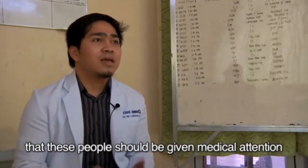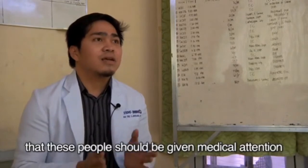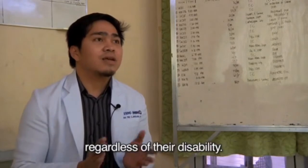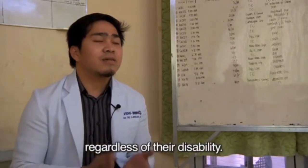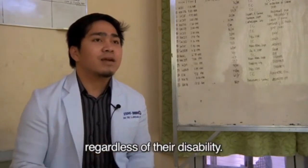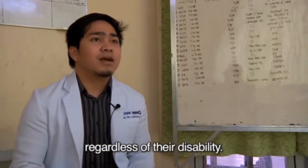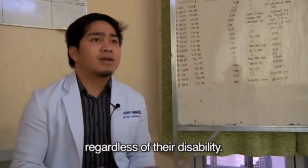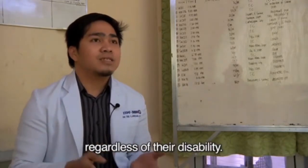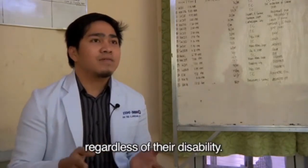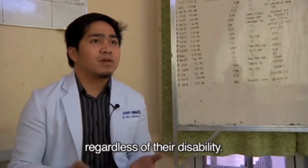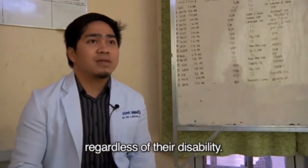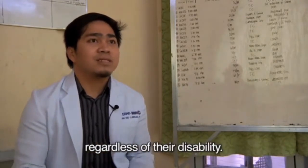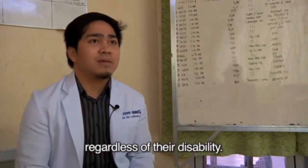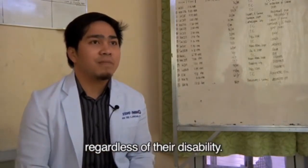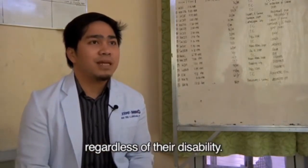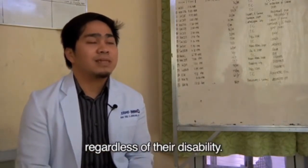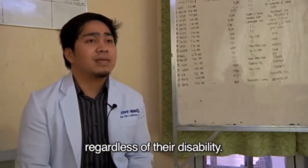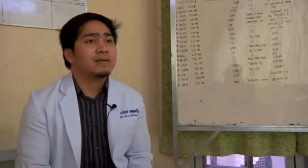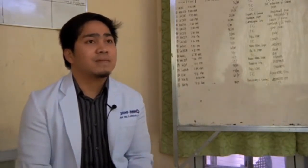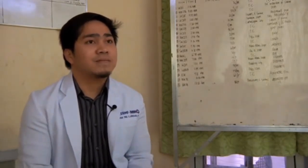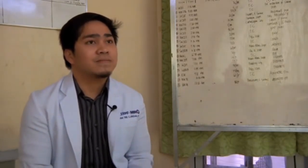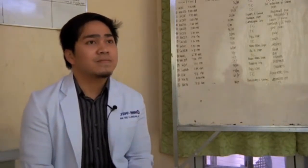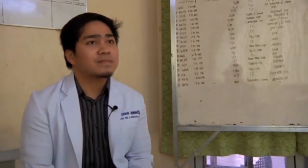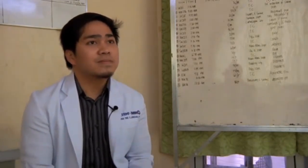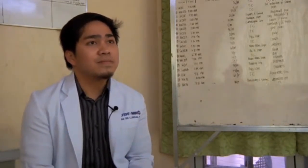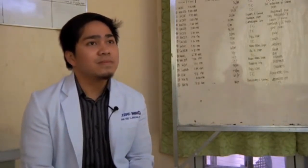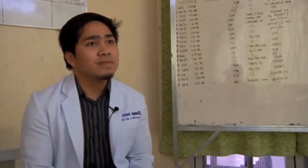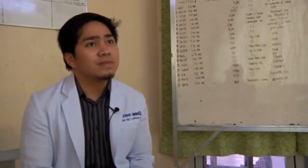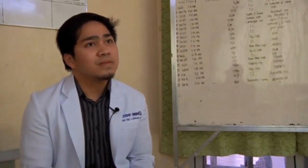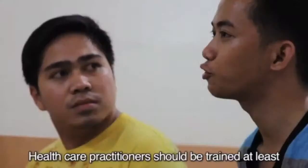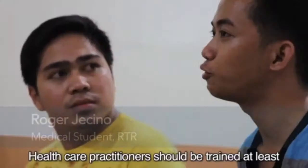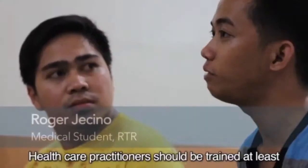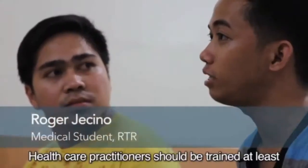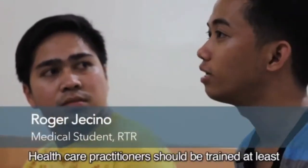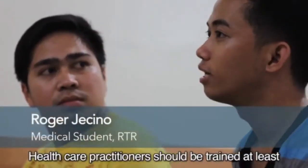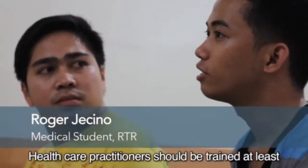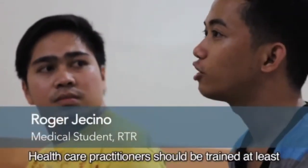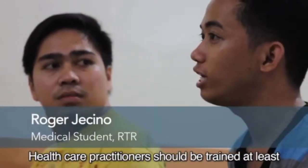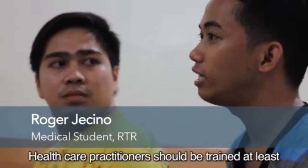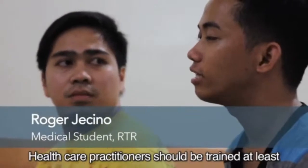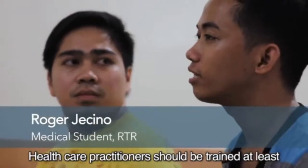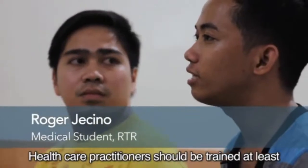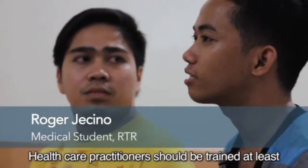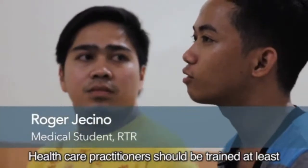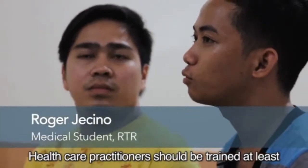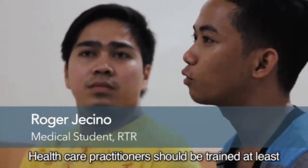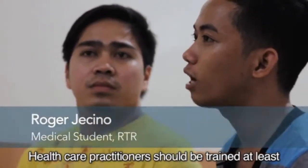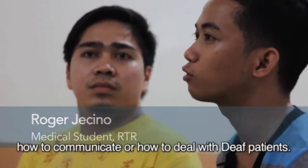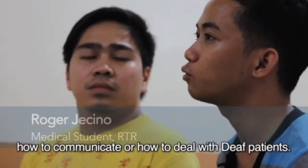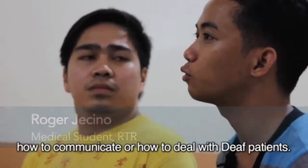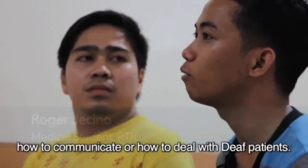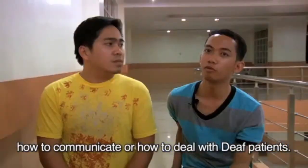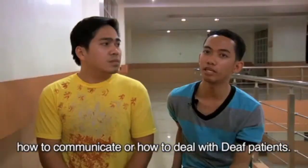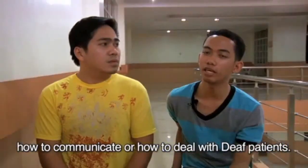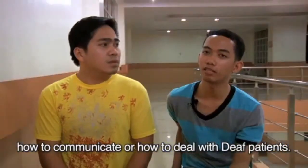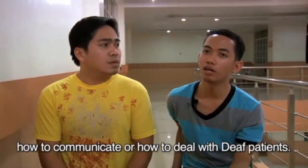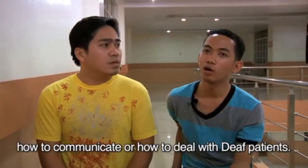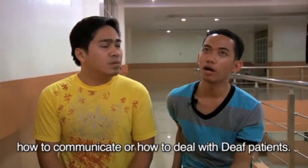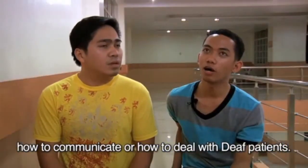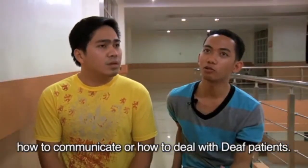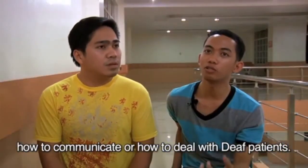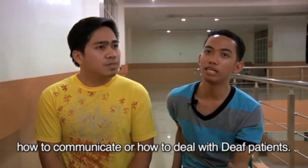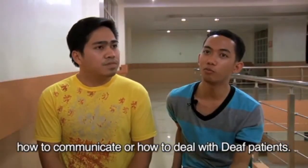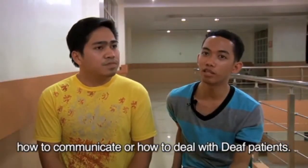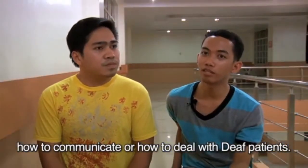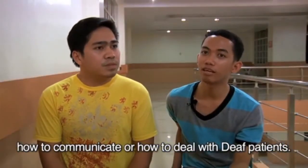attention regardless of their disability. Health practitioners should be trained at least to how to communicate